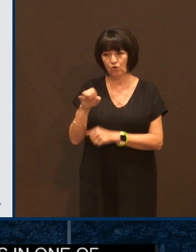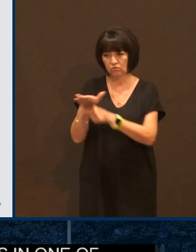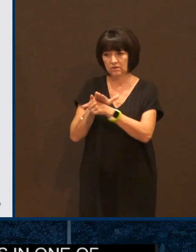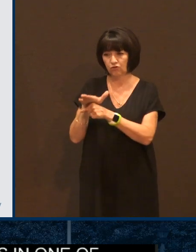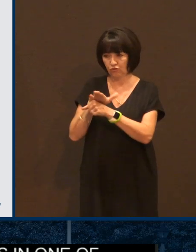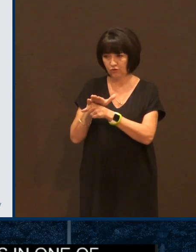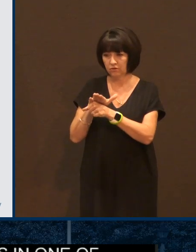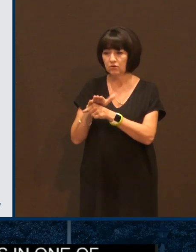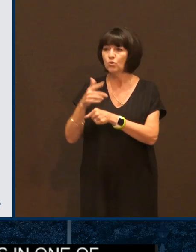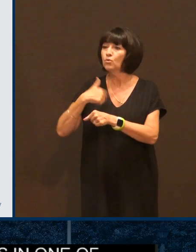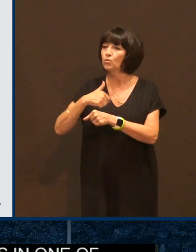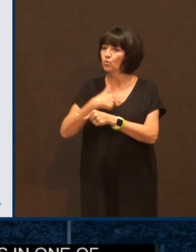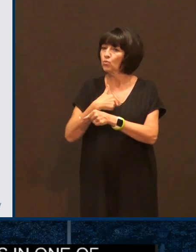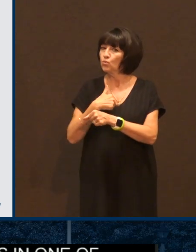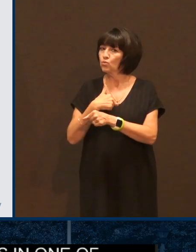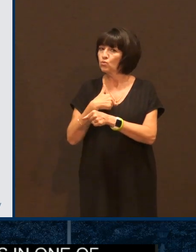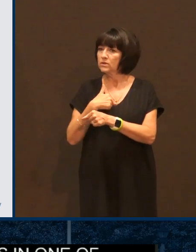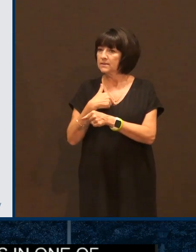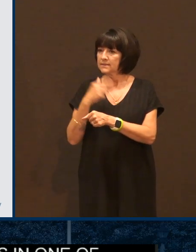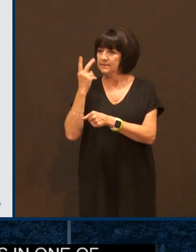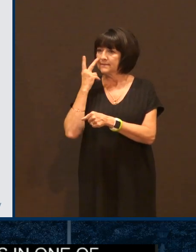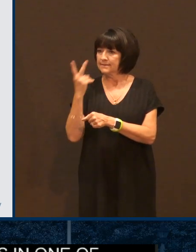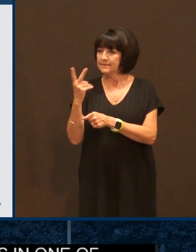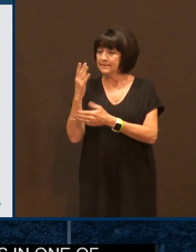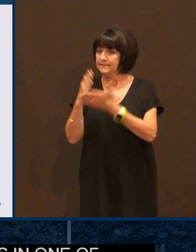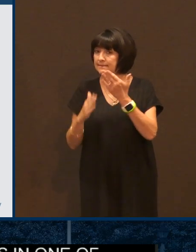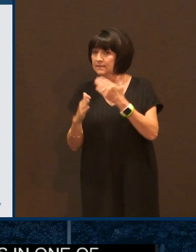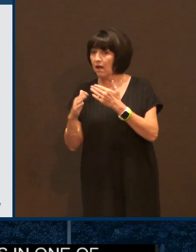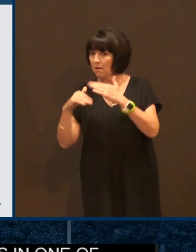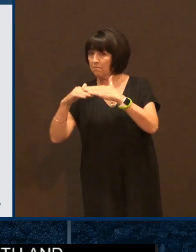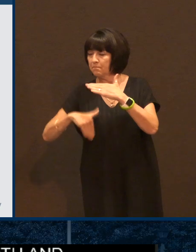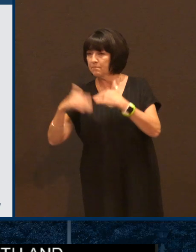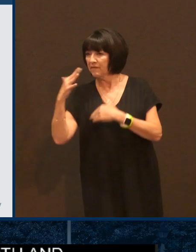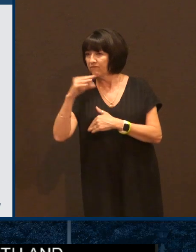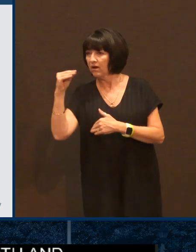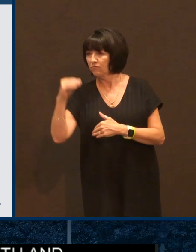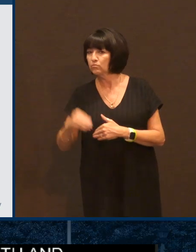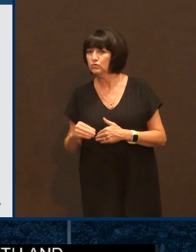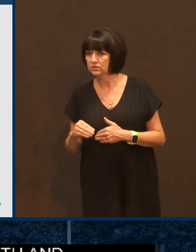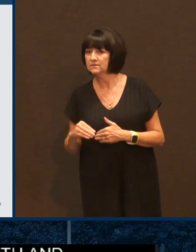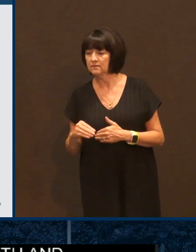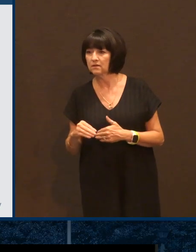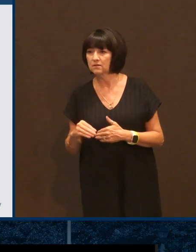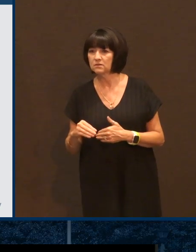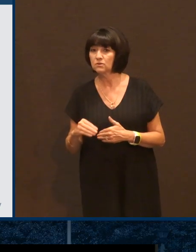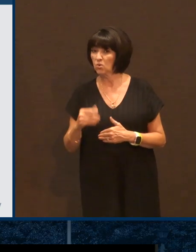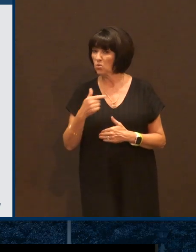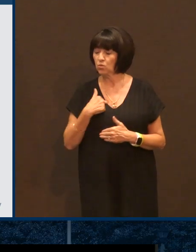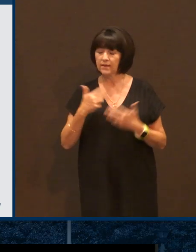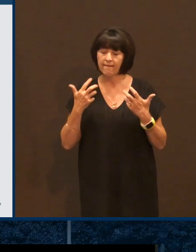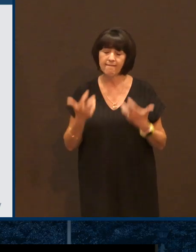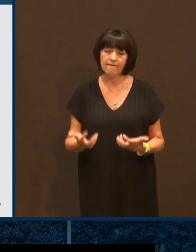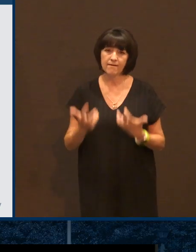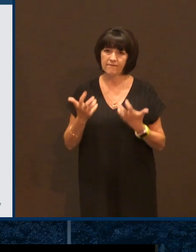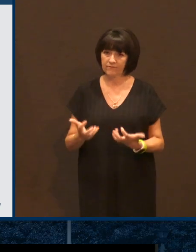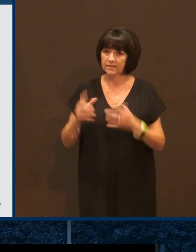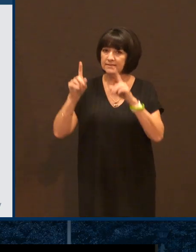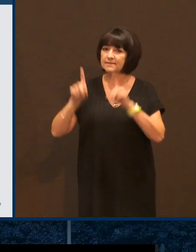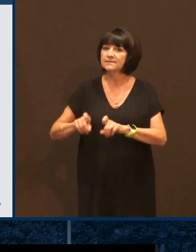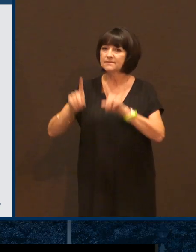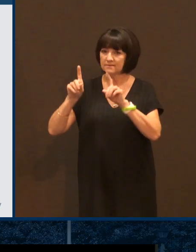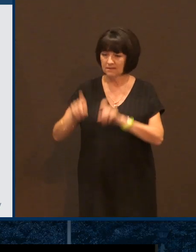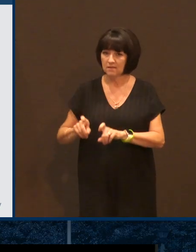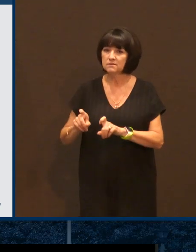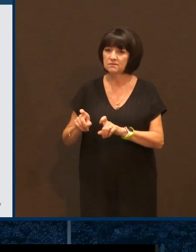the 5%. We want to keep under that. So we've done intense testing across Sussex County. When we saw the